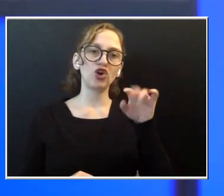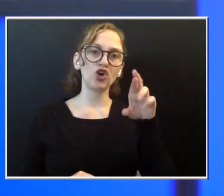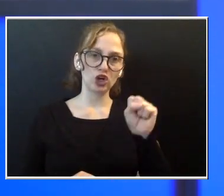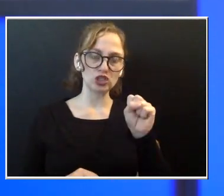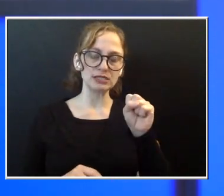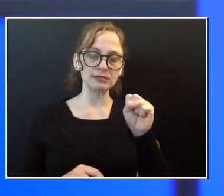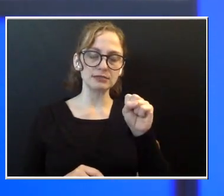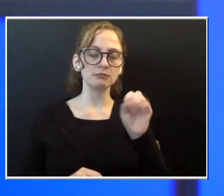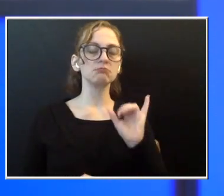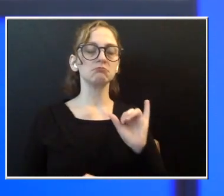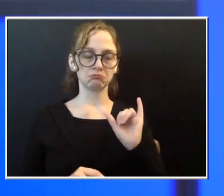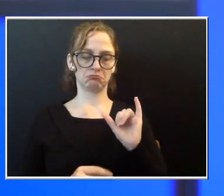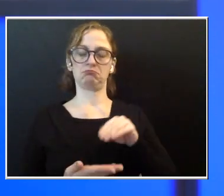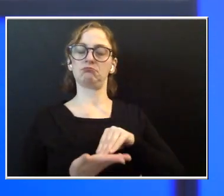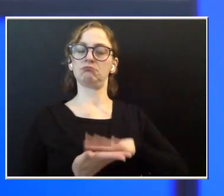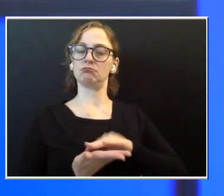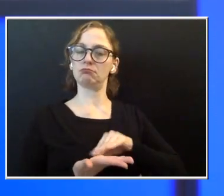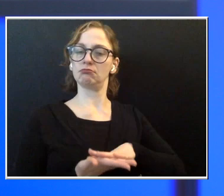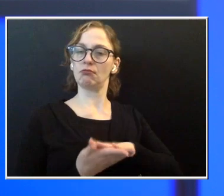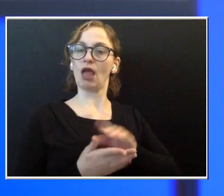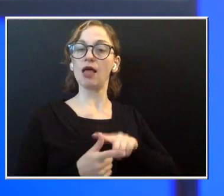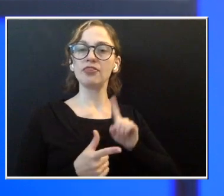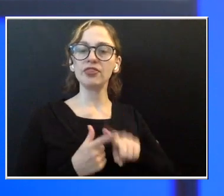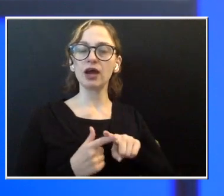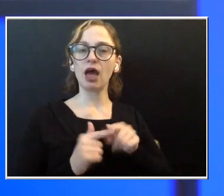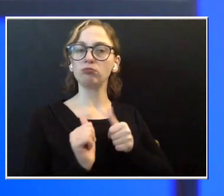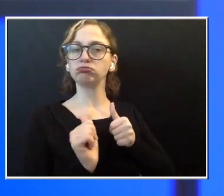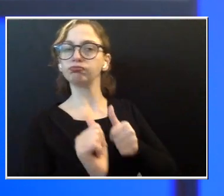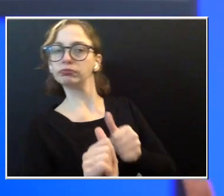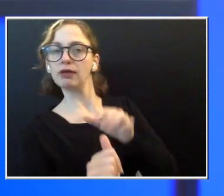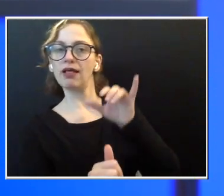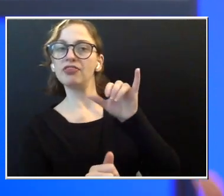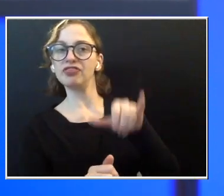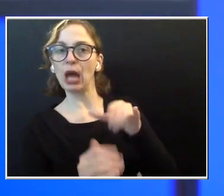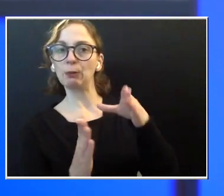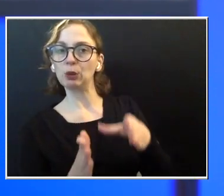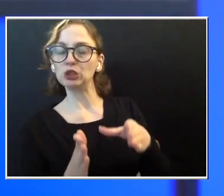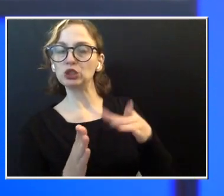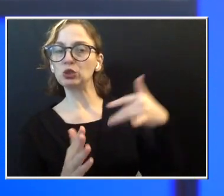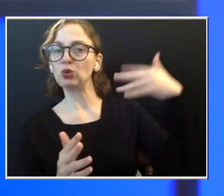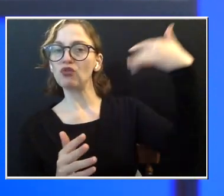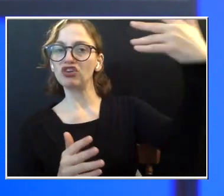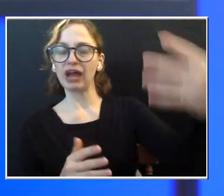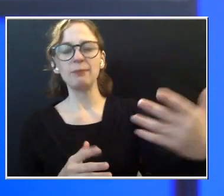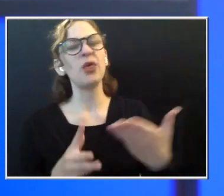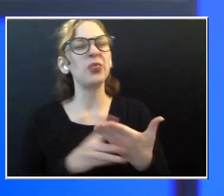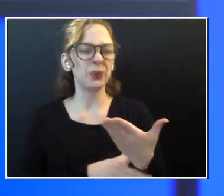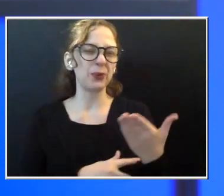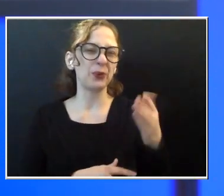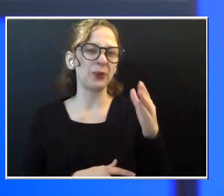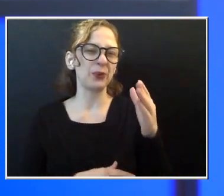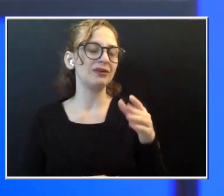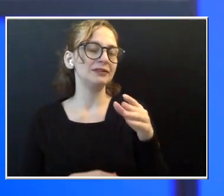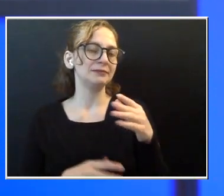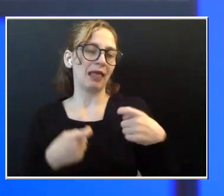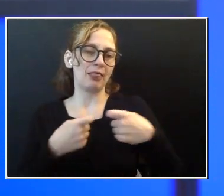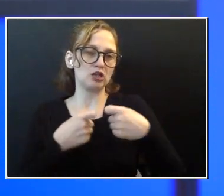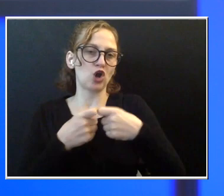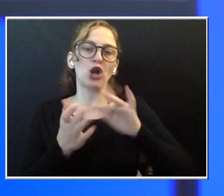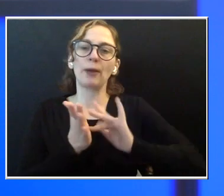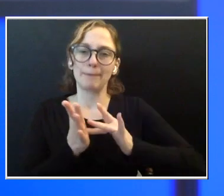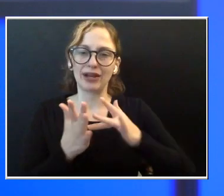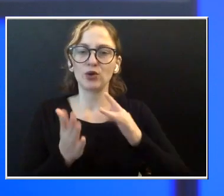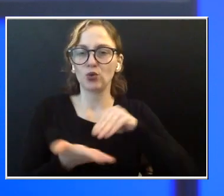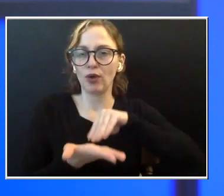as long as you can, and that is done by electronic medical records. So that's the modern time and the era that we can actually do that. And